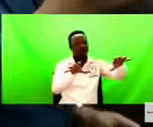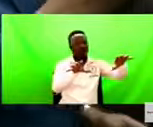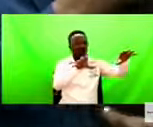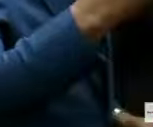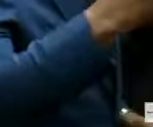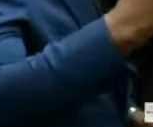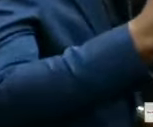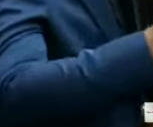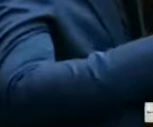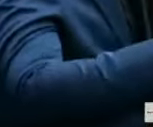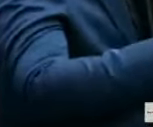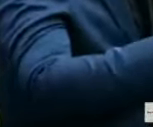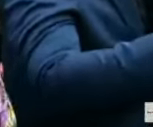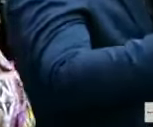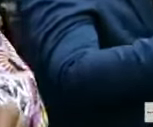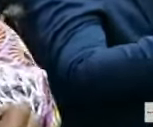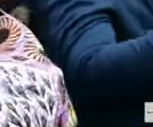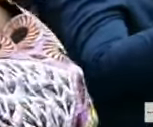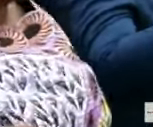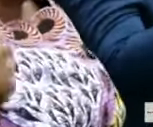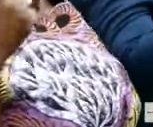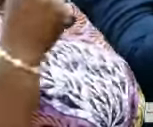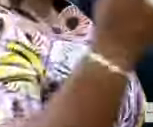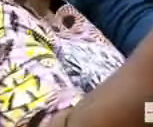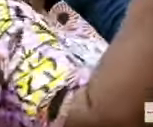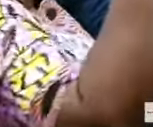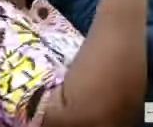cloud, oh, with the cloud,